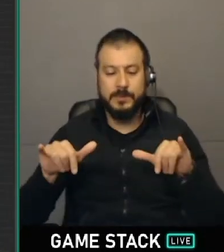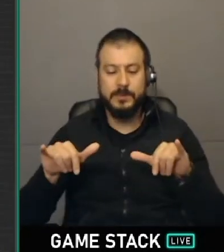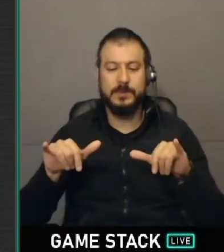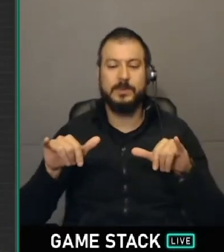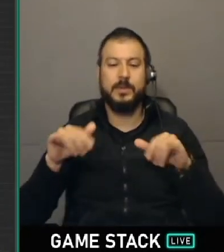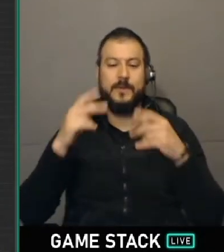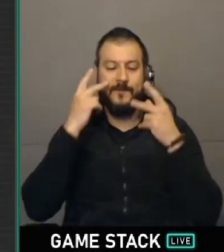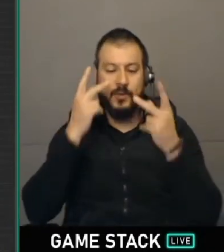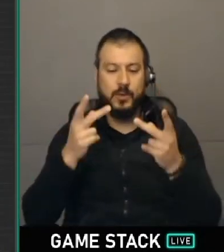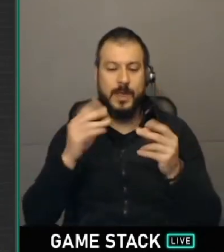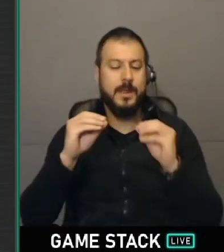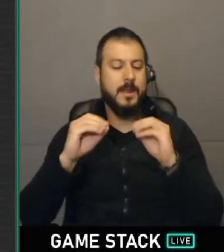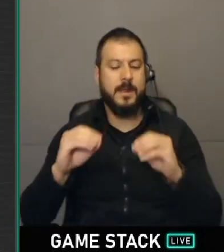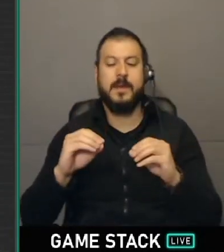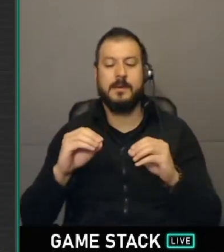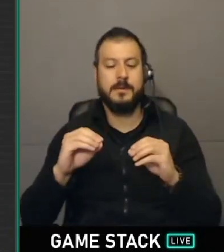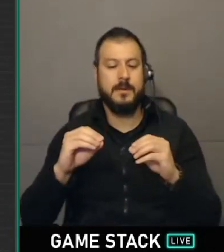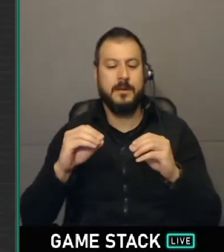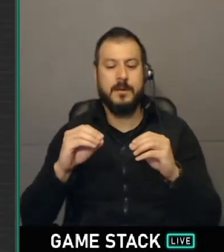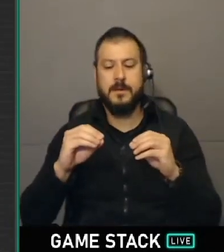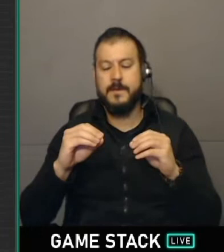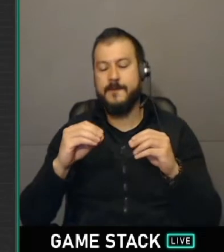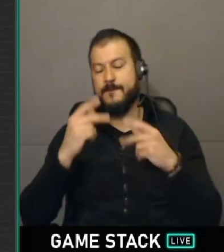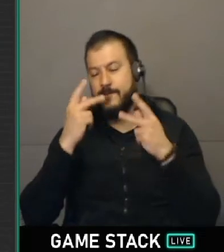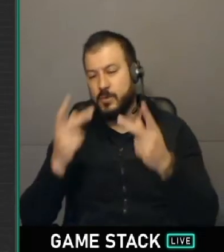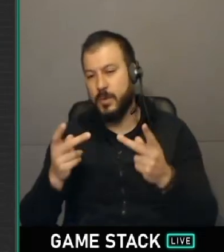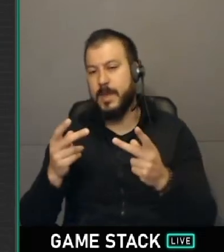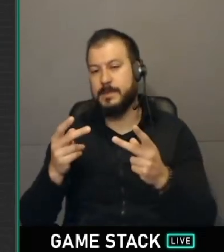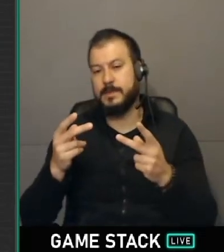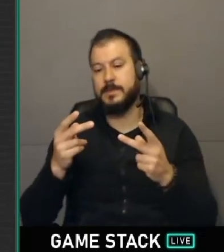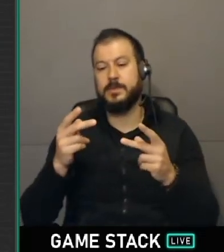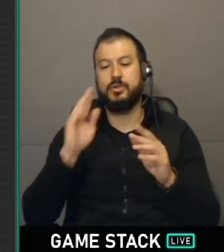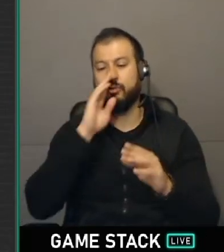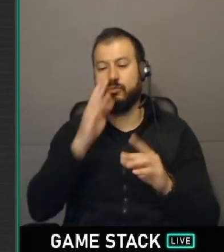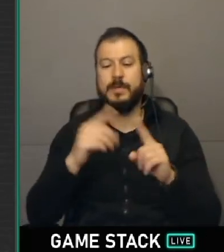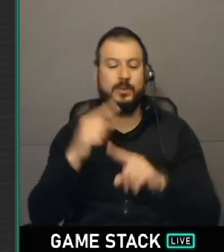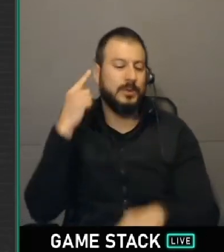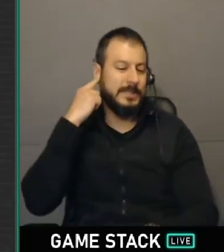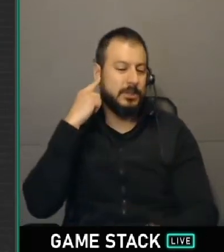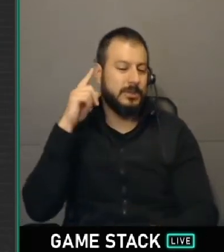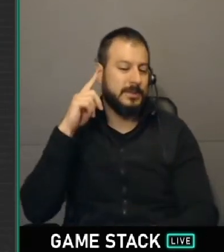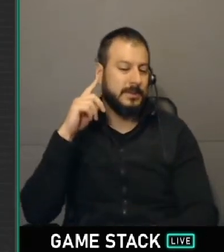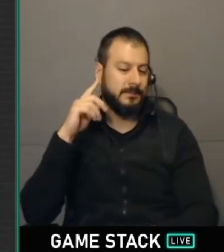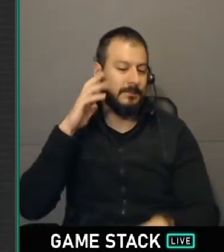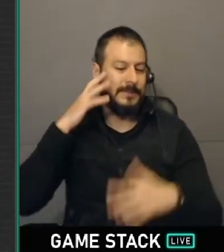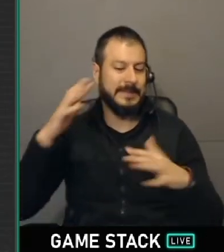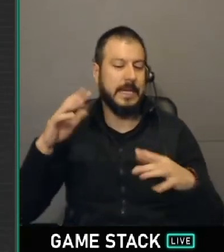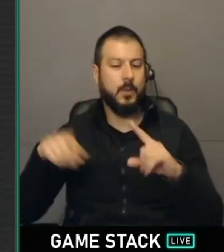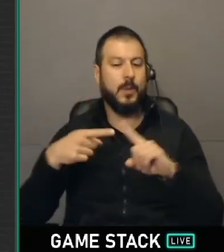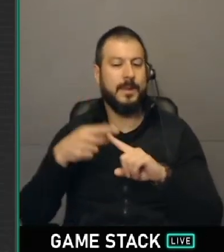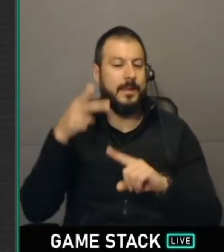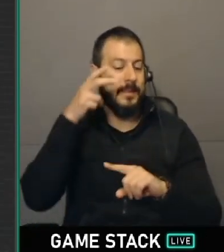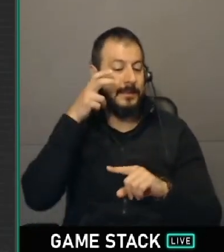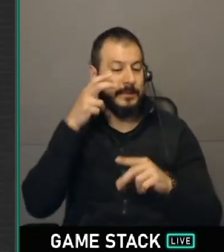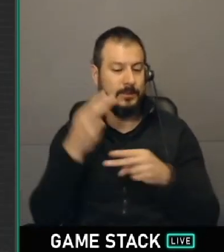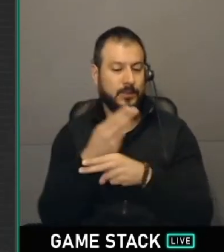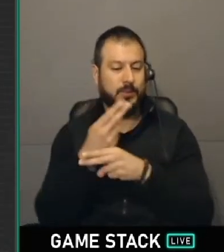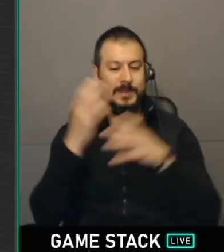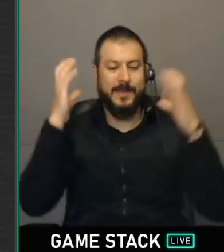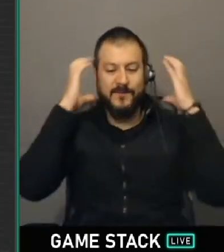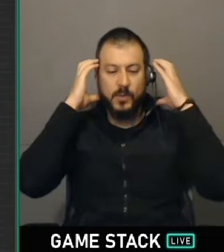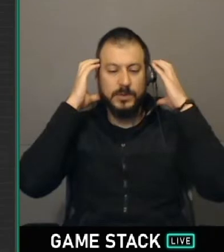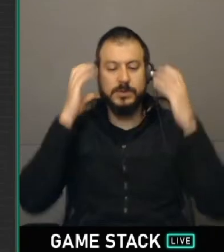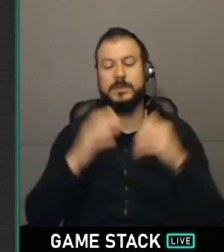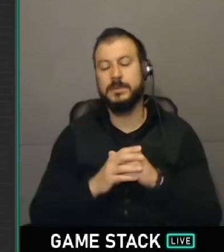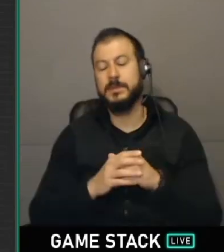and non-virtualized direct-to-ears sounds when listening to headphones. And this is simply